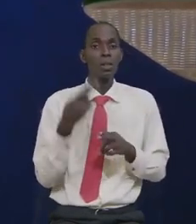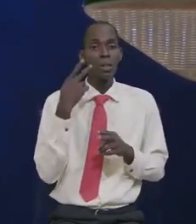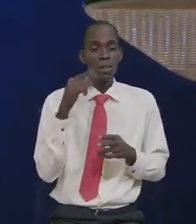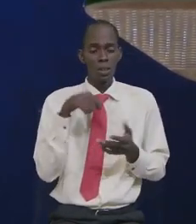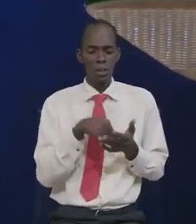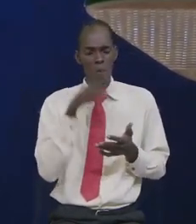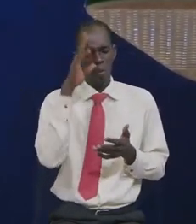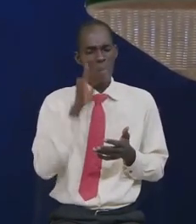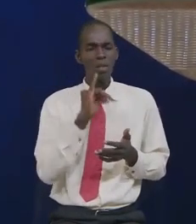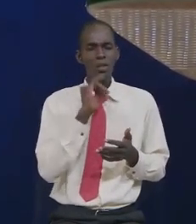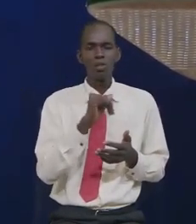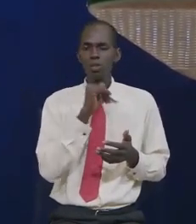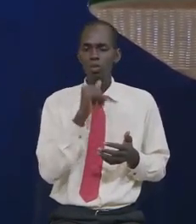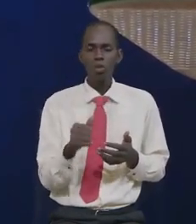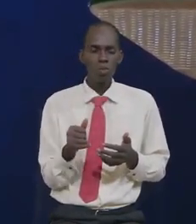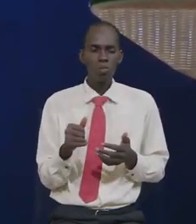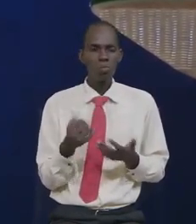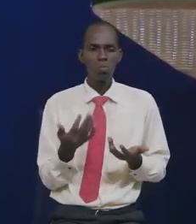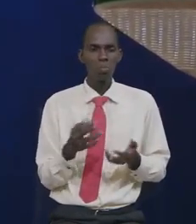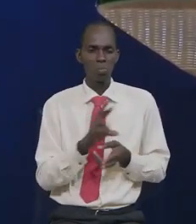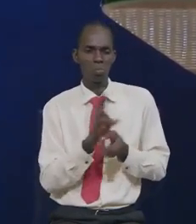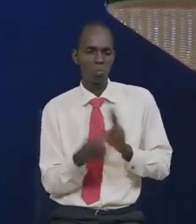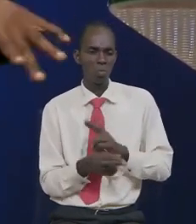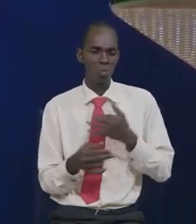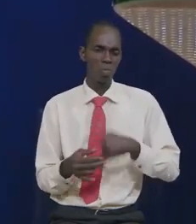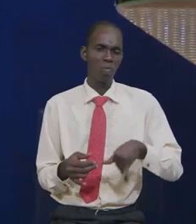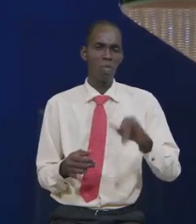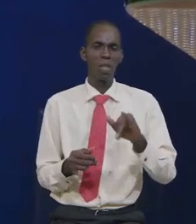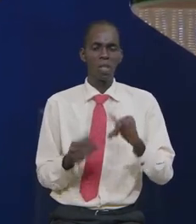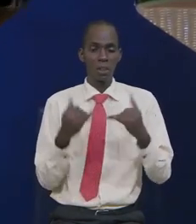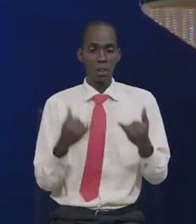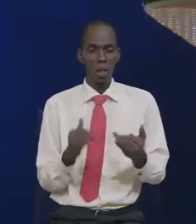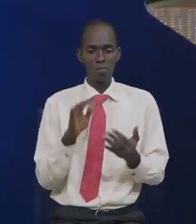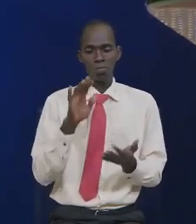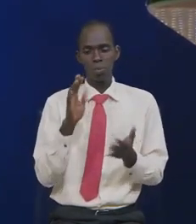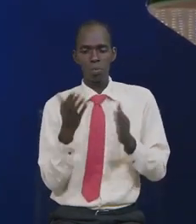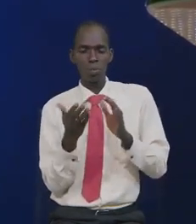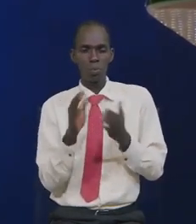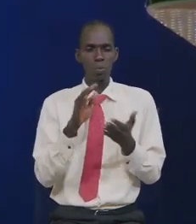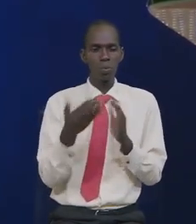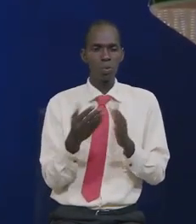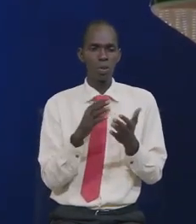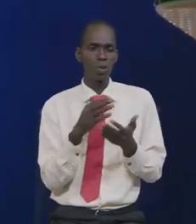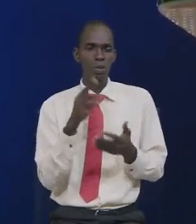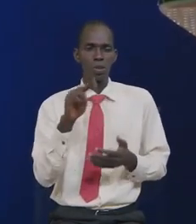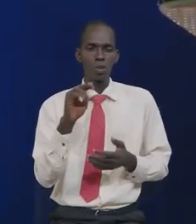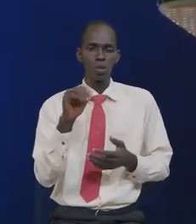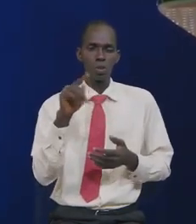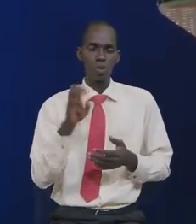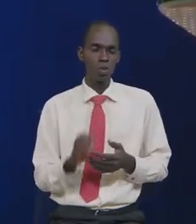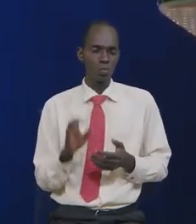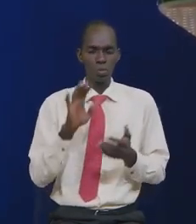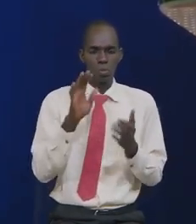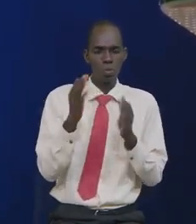but in his head, in his mind, comparing notes, comparing what has happened to